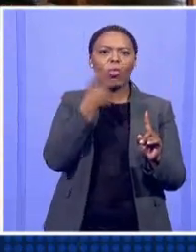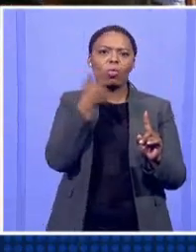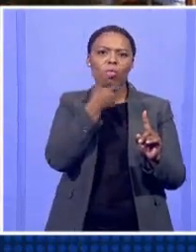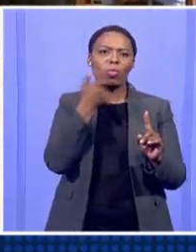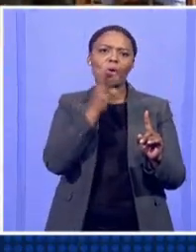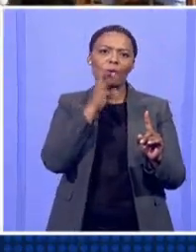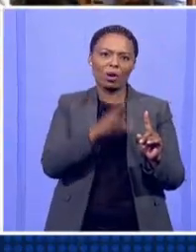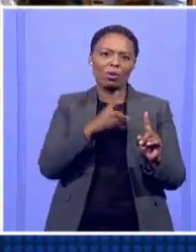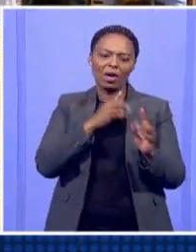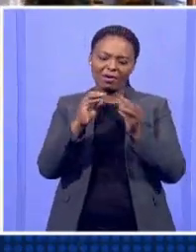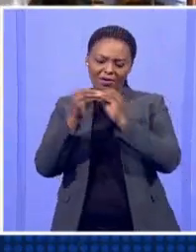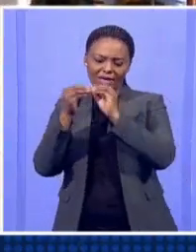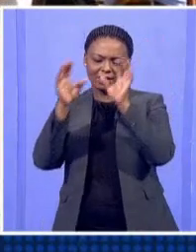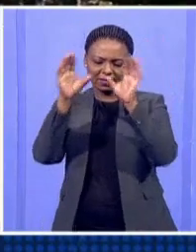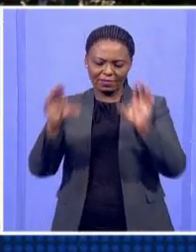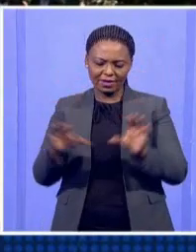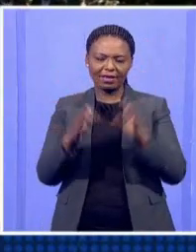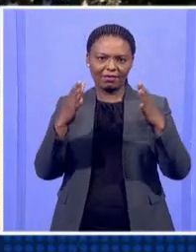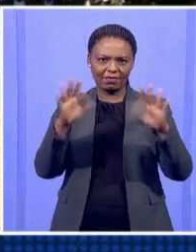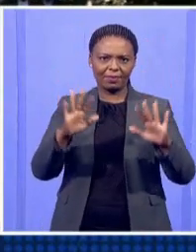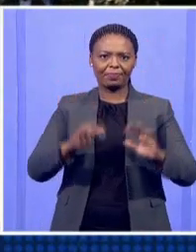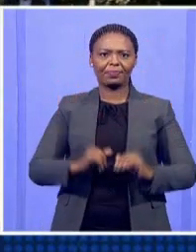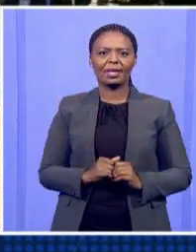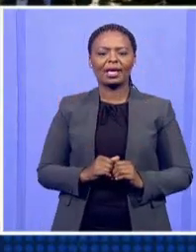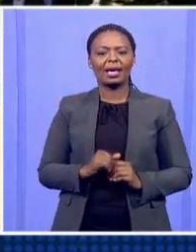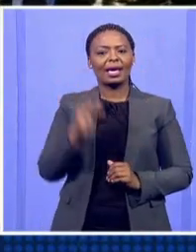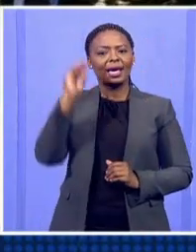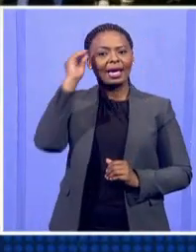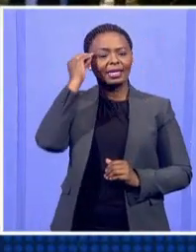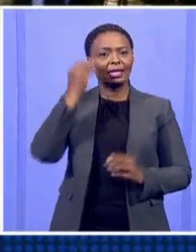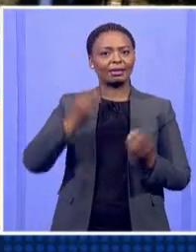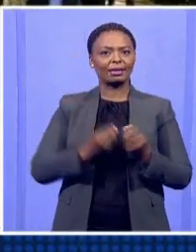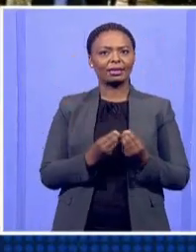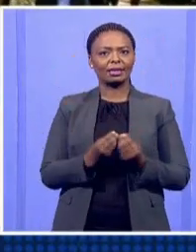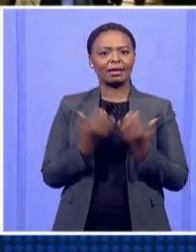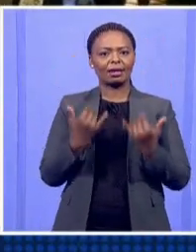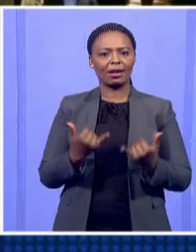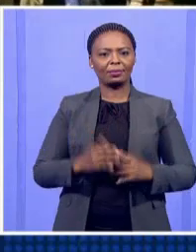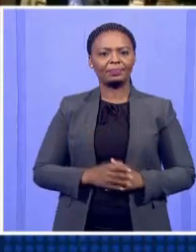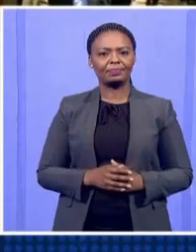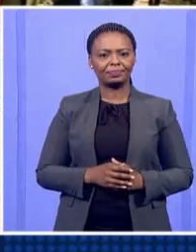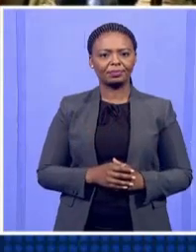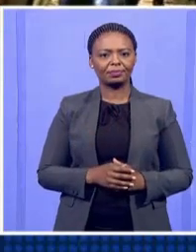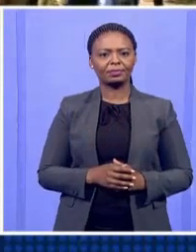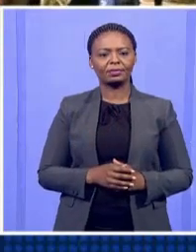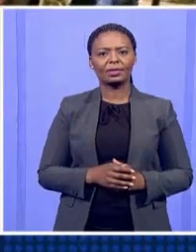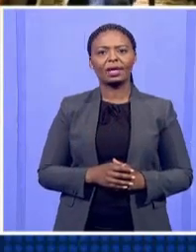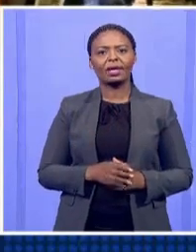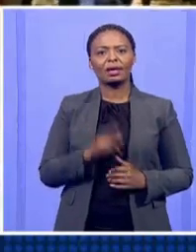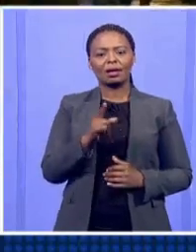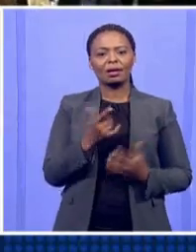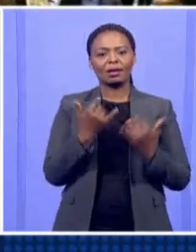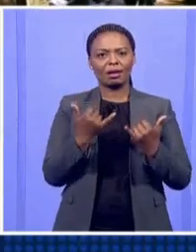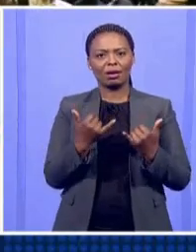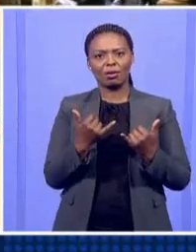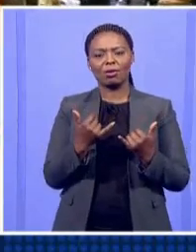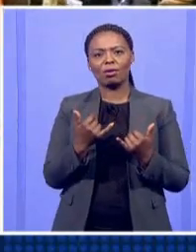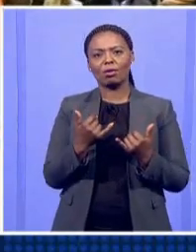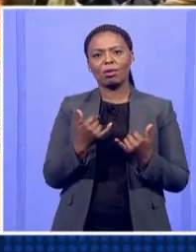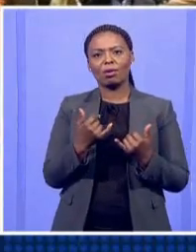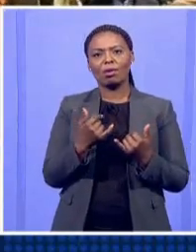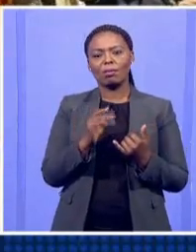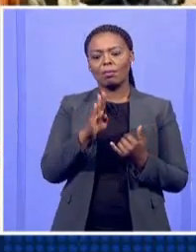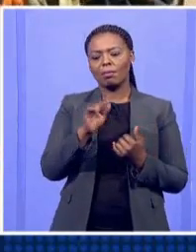And the interesting thing, Naledi, is that the foster parents, with the support of the Balobedu Royal